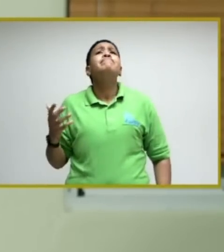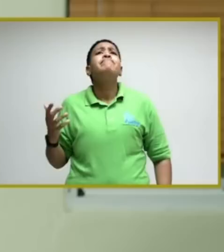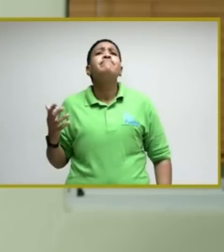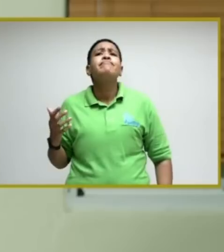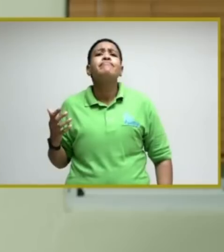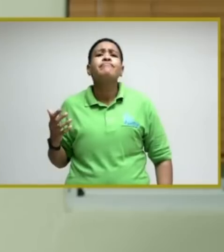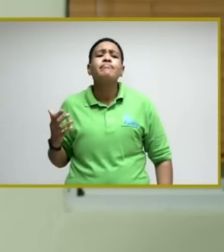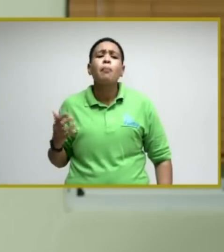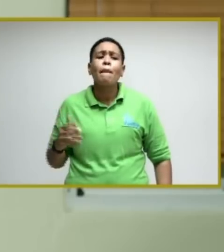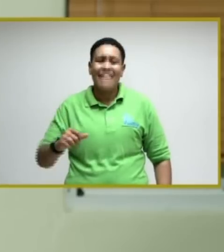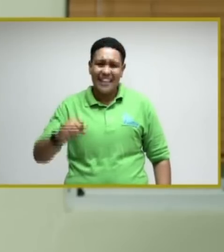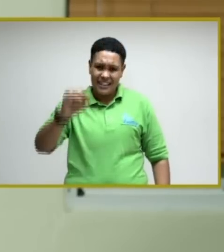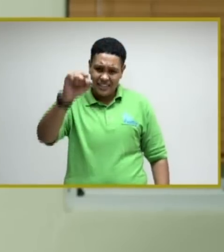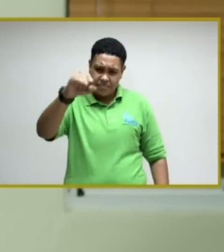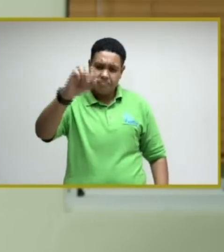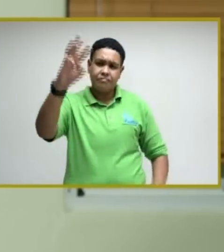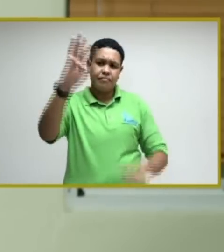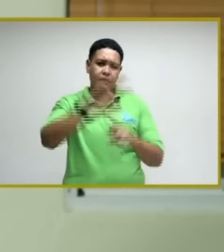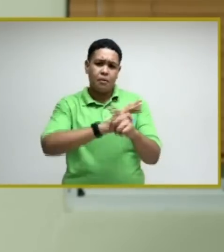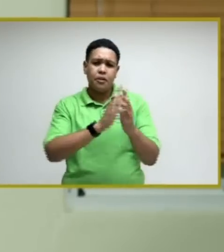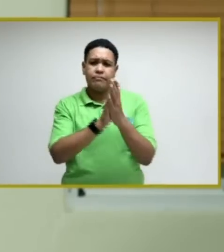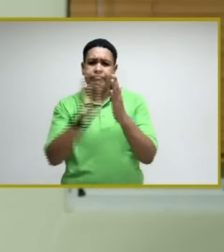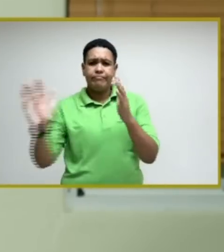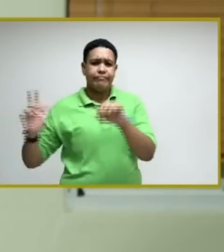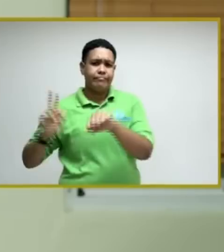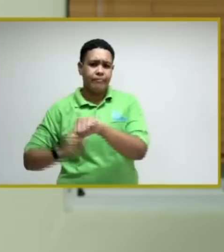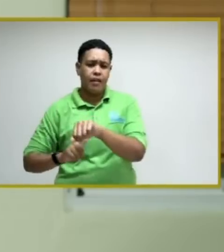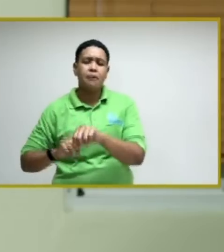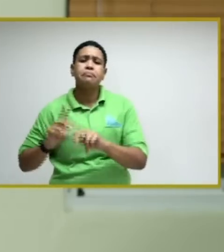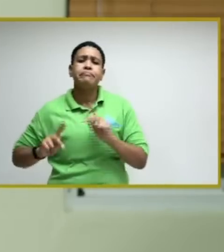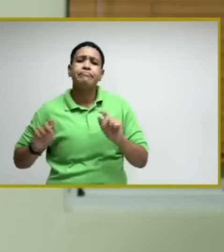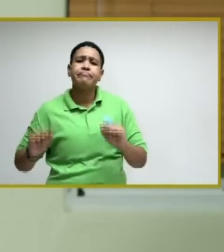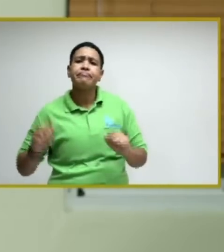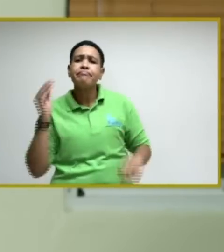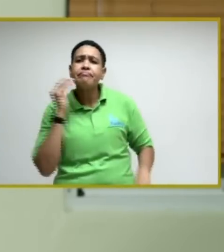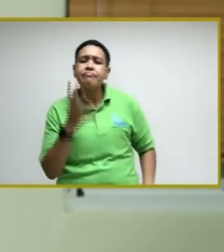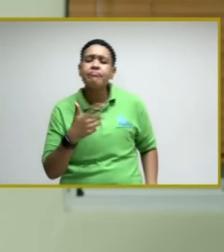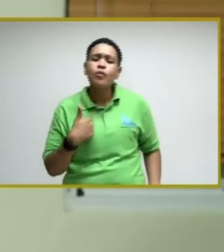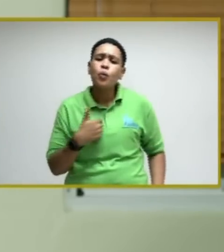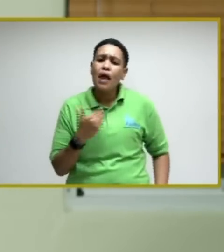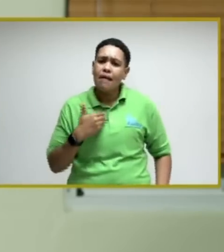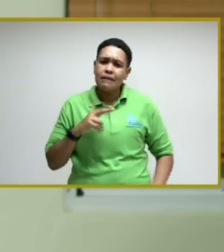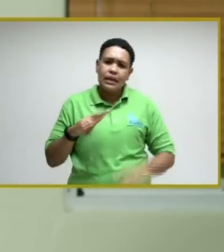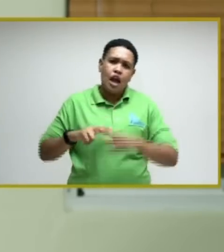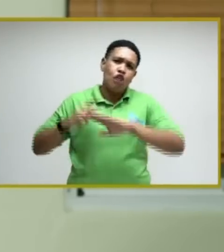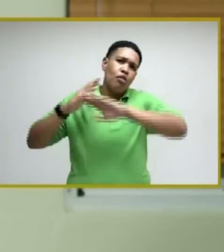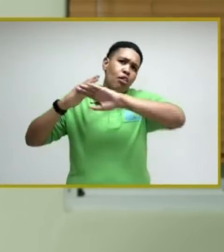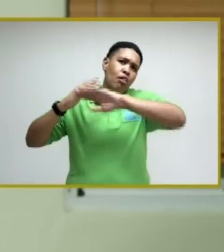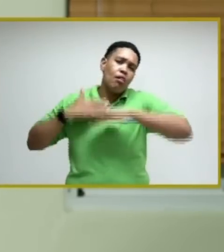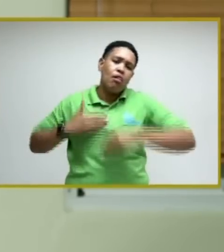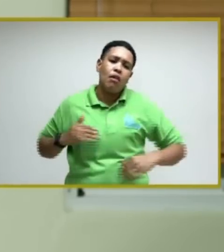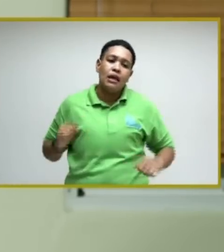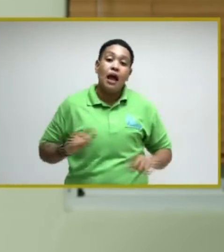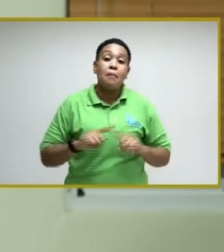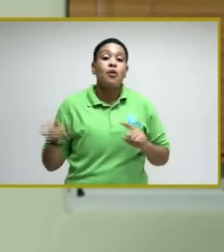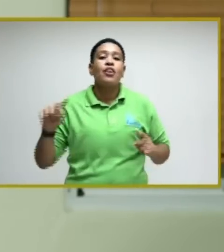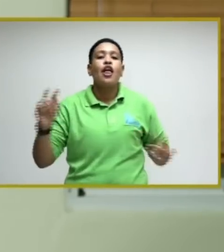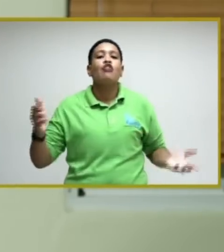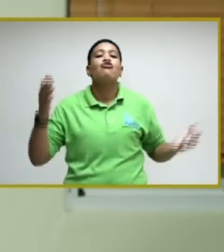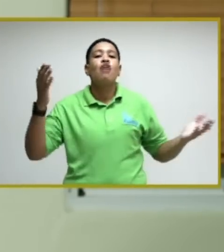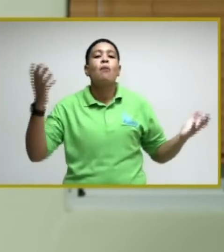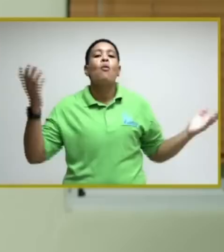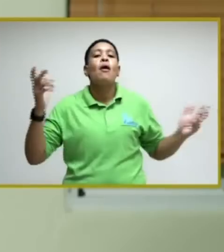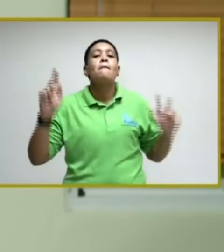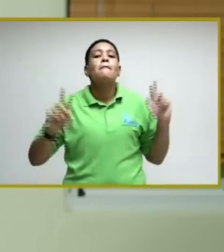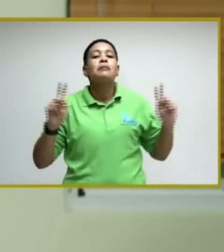there is a 6-month period that persons can say we have natural immunity, but they are recommending that